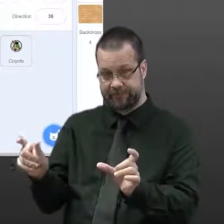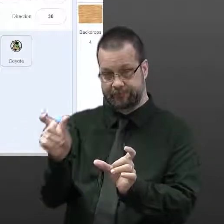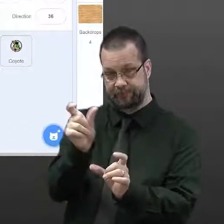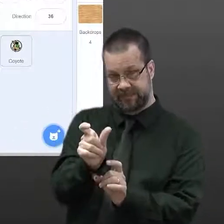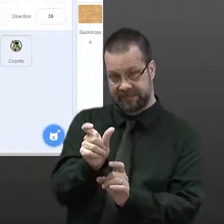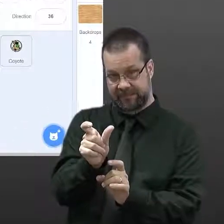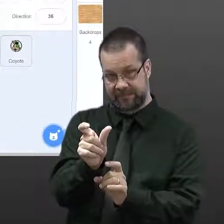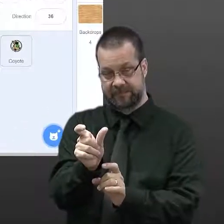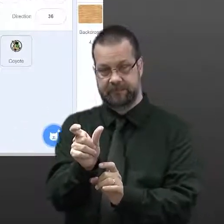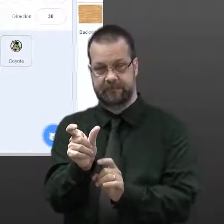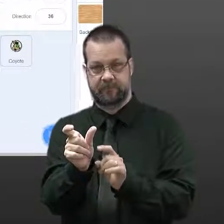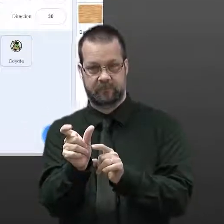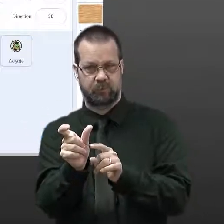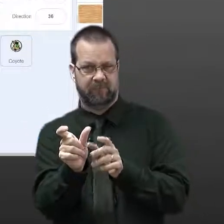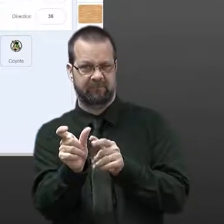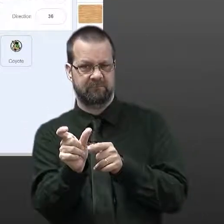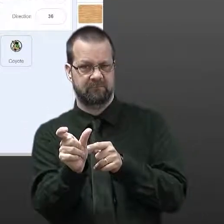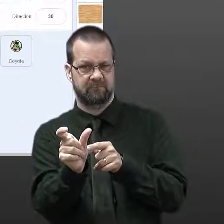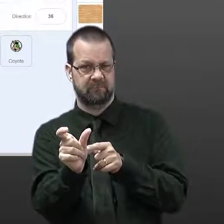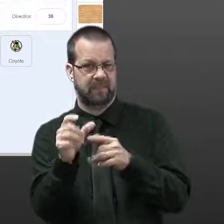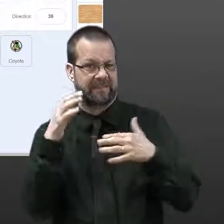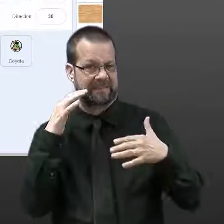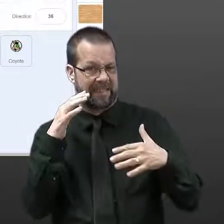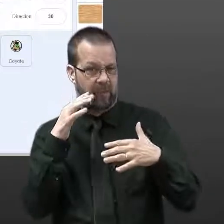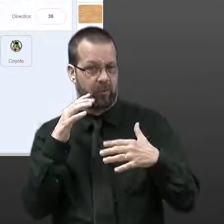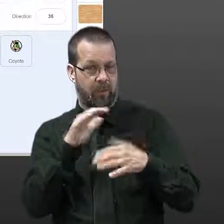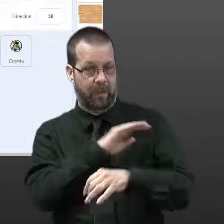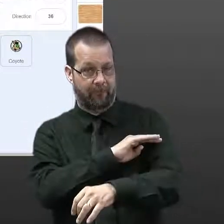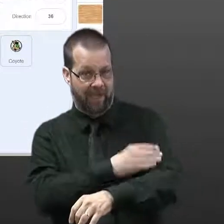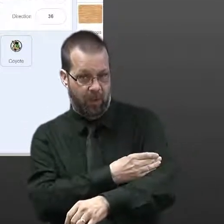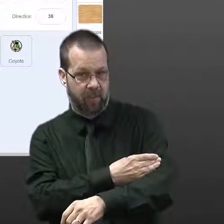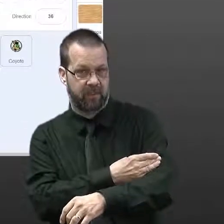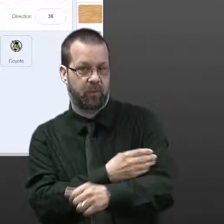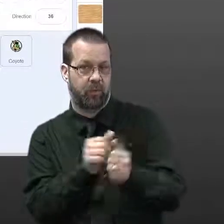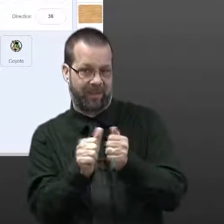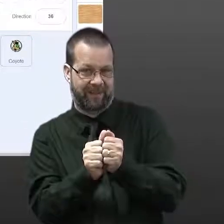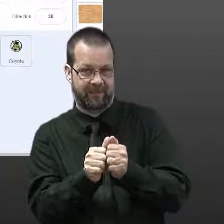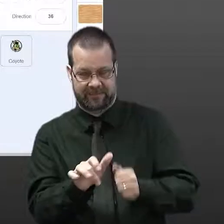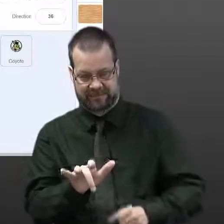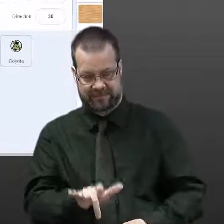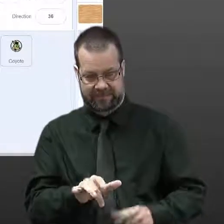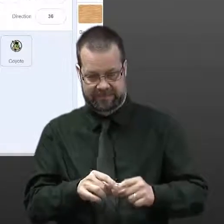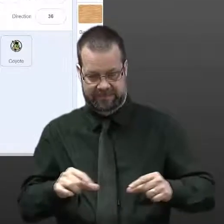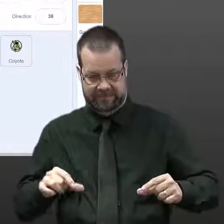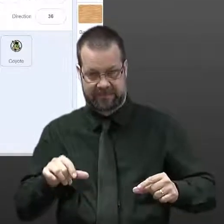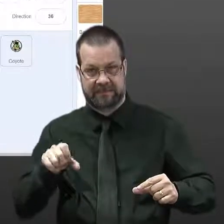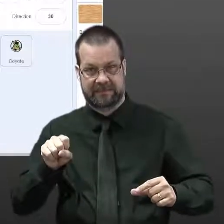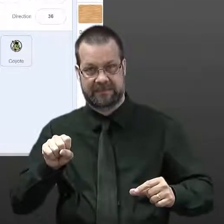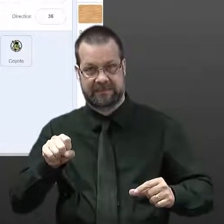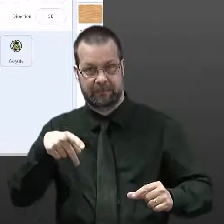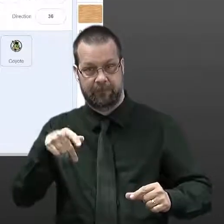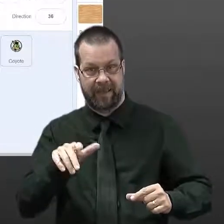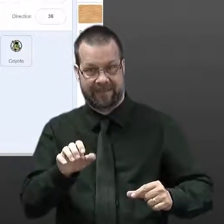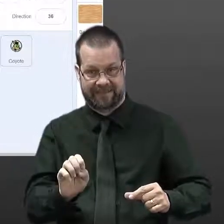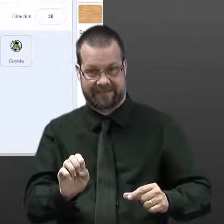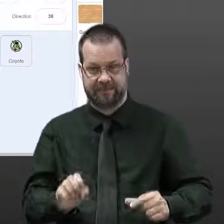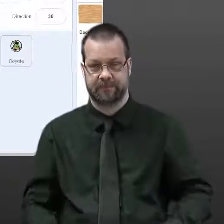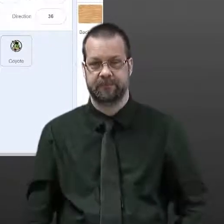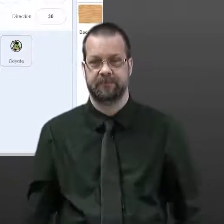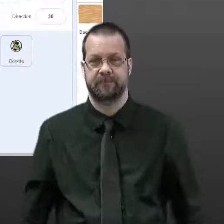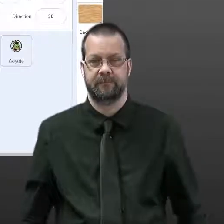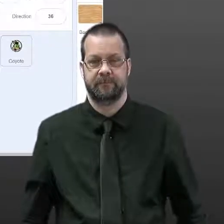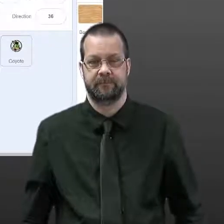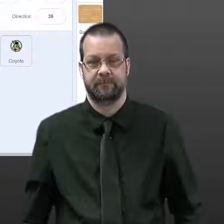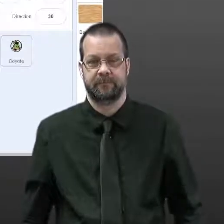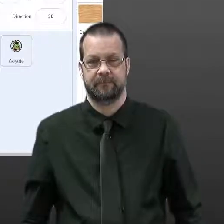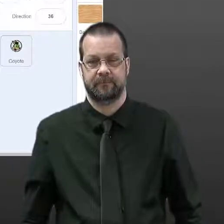don't need to change this one because we're going to be playing sound for the power, and we use the space bar for power.